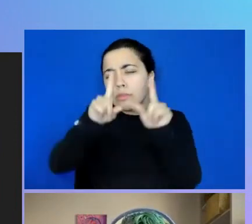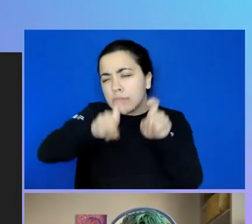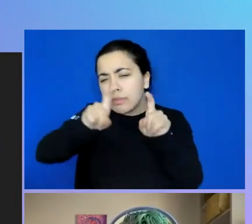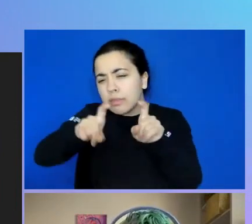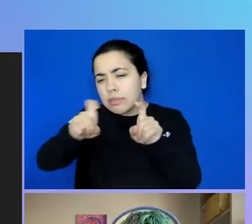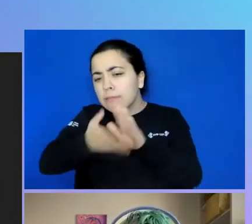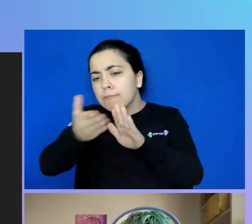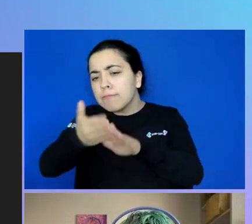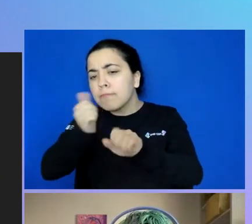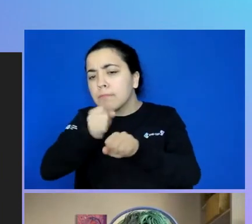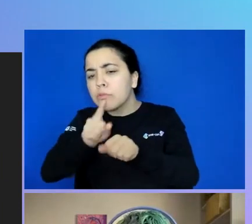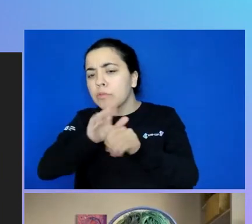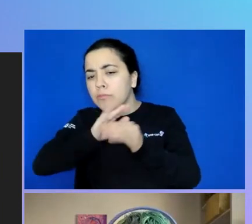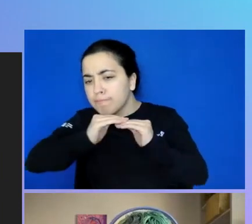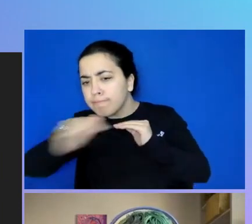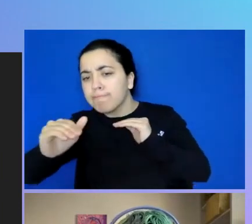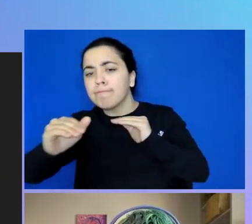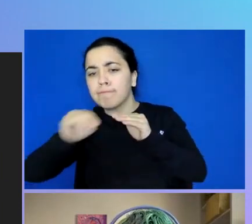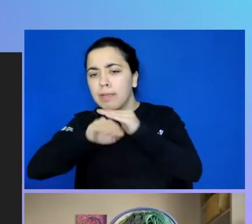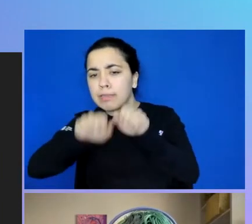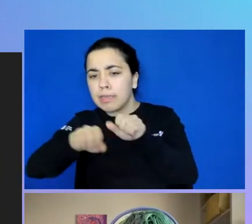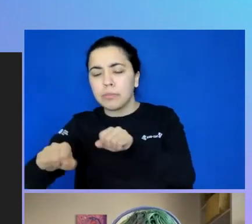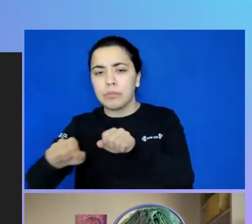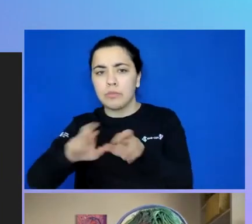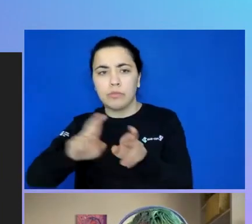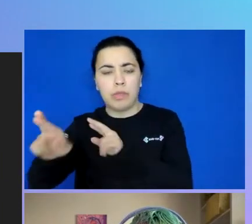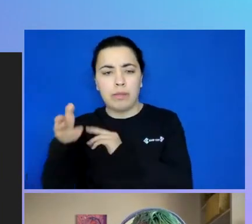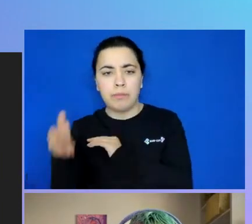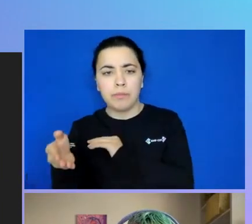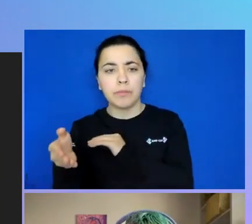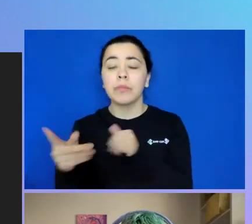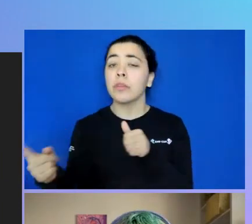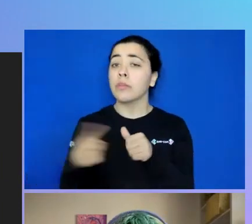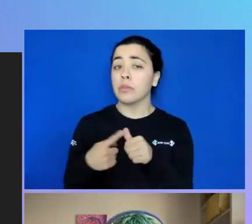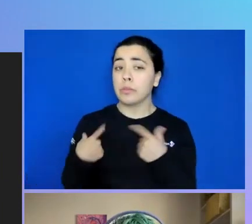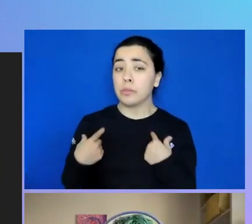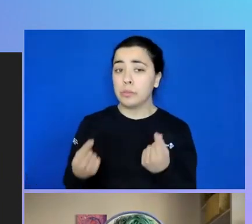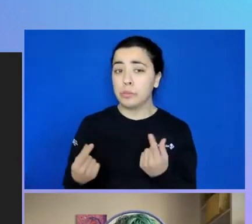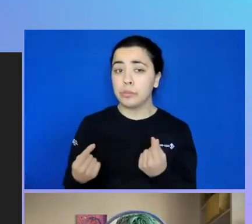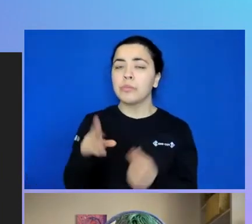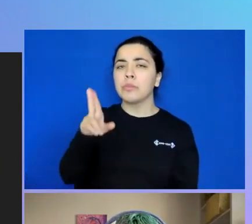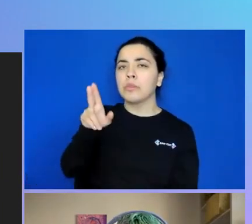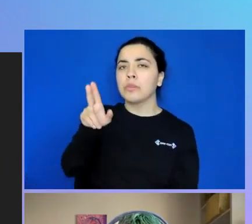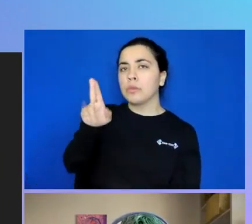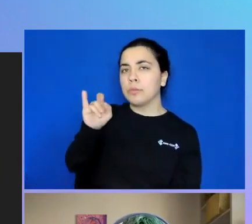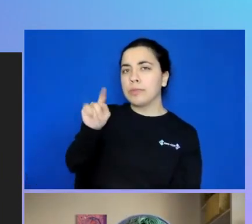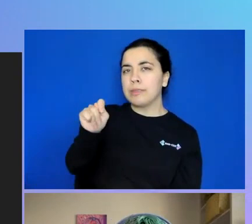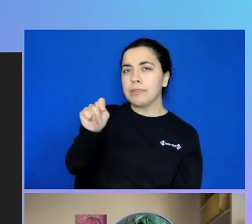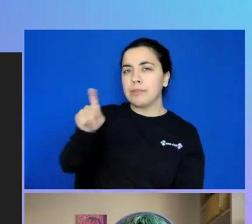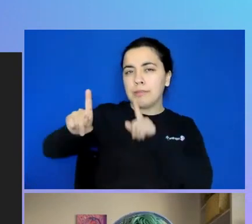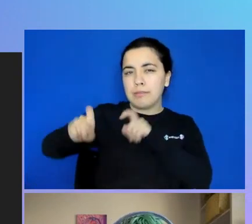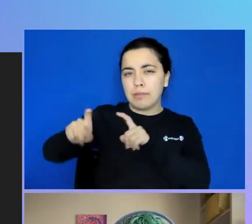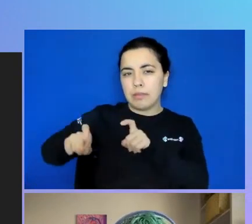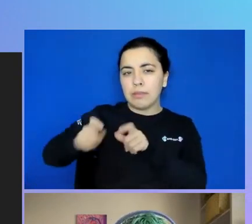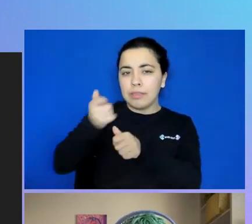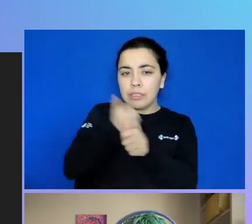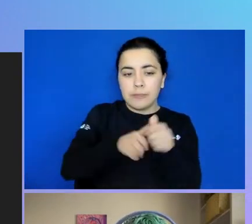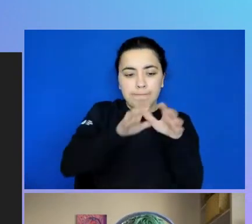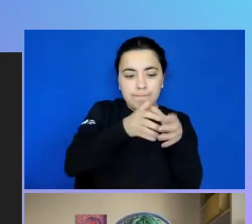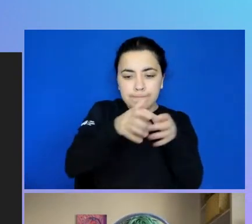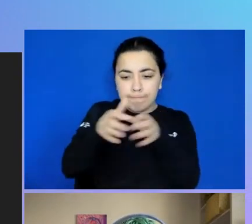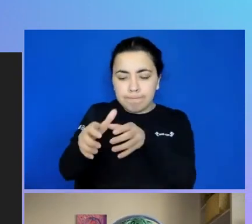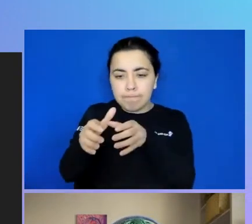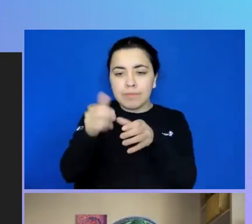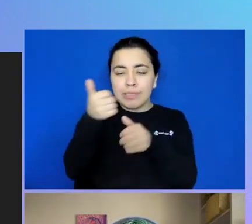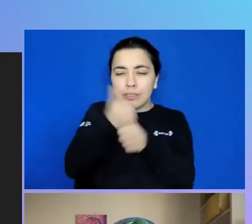remains accessible by default? So our first line of defense would be unit testing. We want to test each component individually